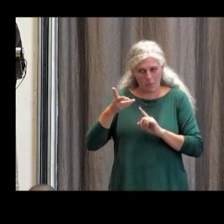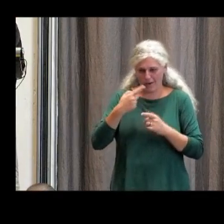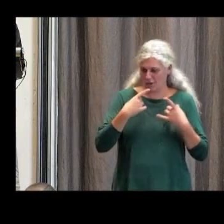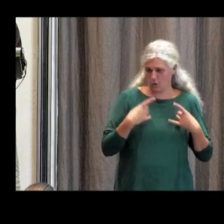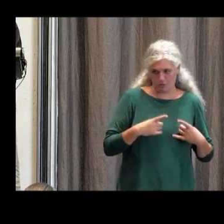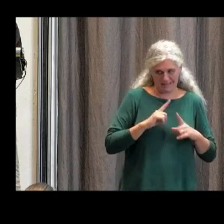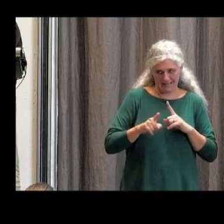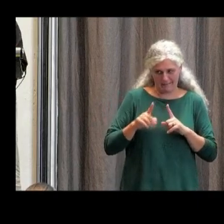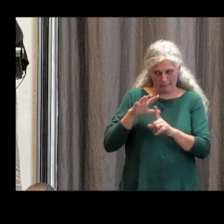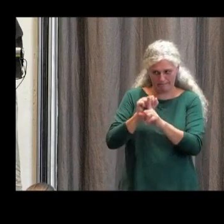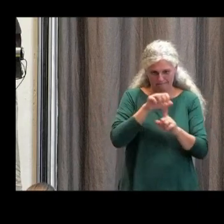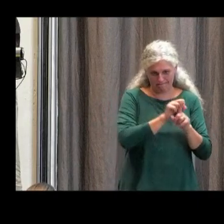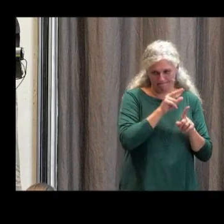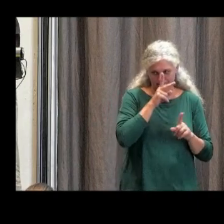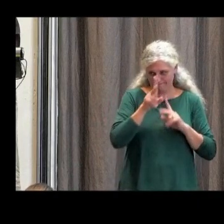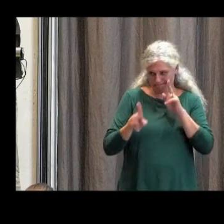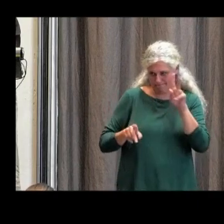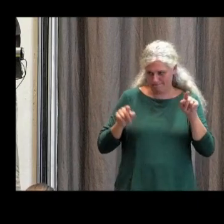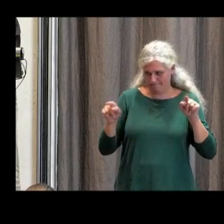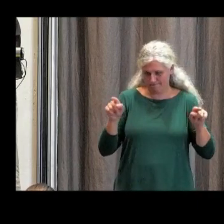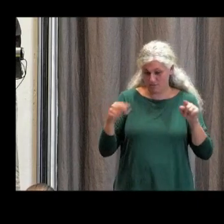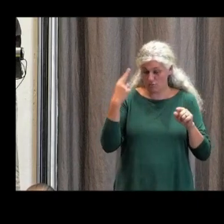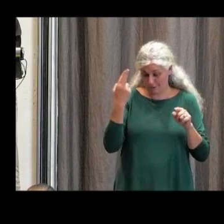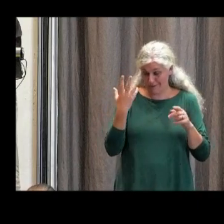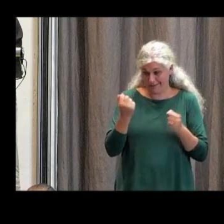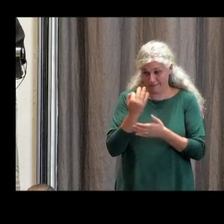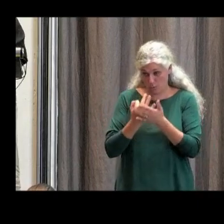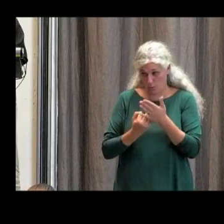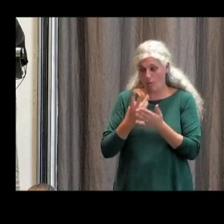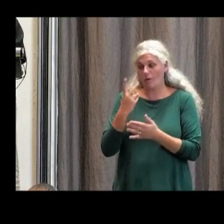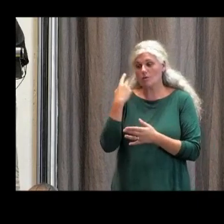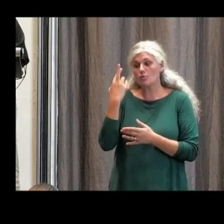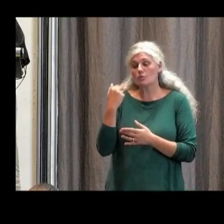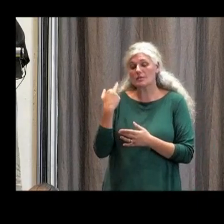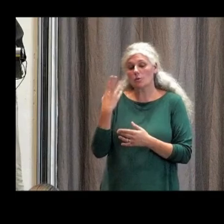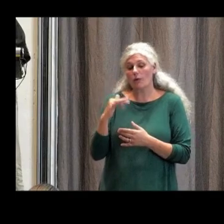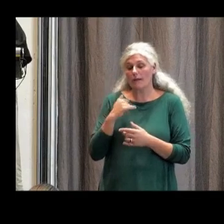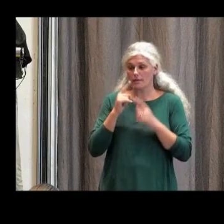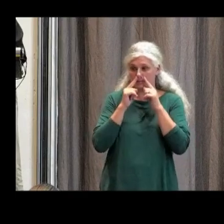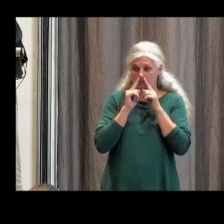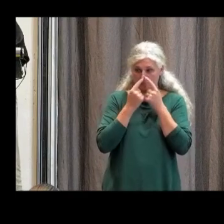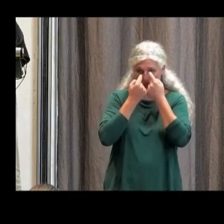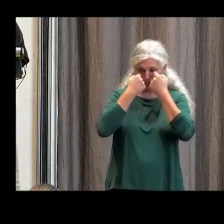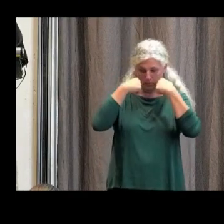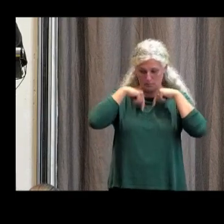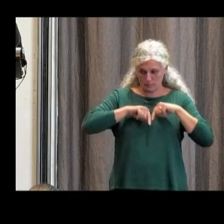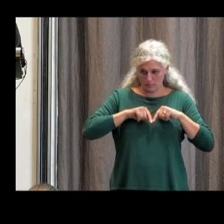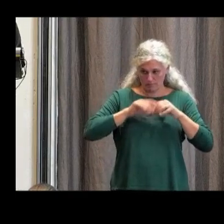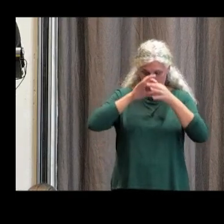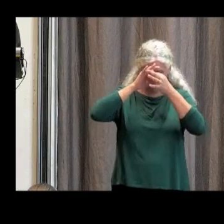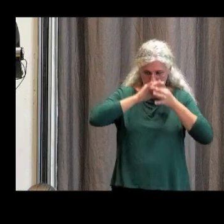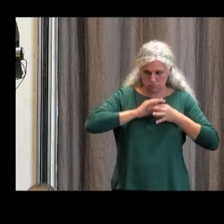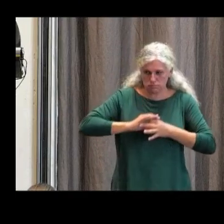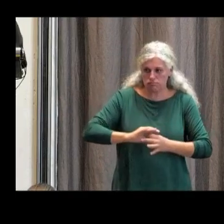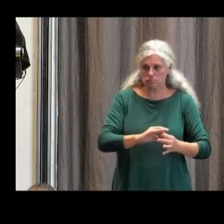a human. And a couple of reasons for that. And one is that our airway and olfactory system are combined.